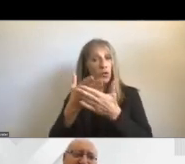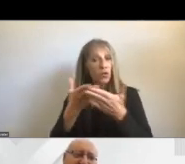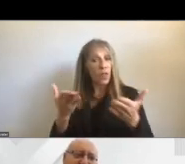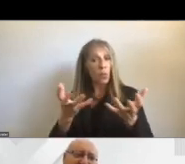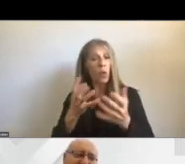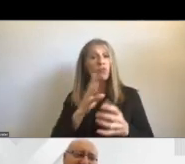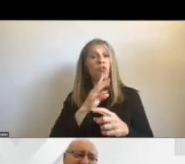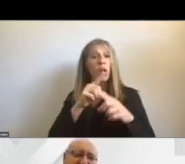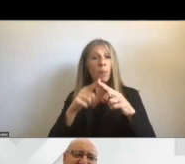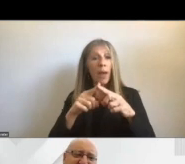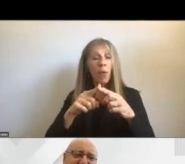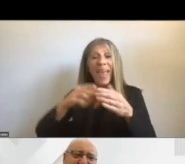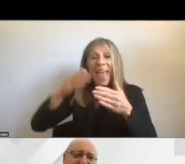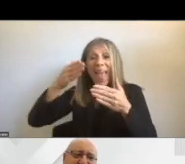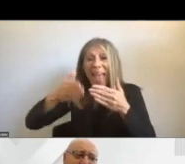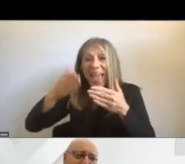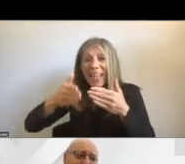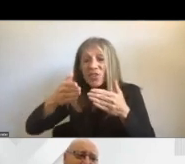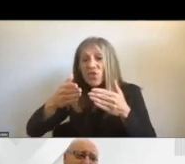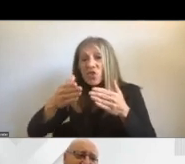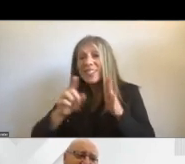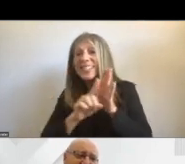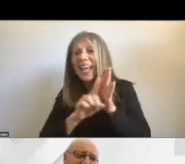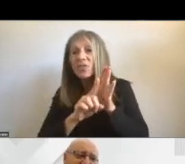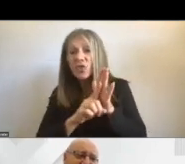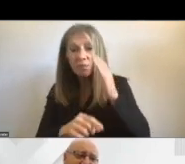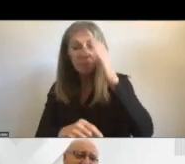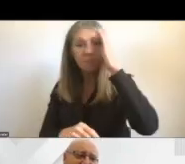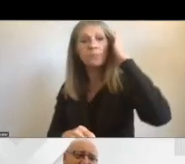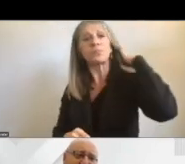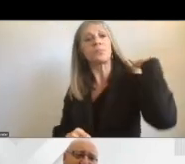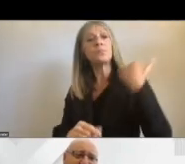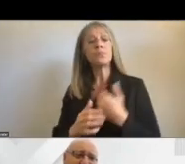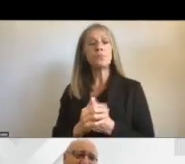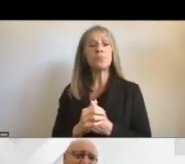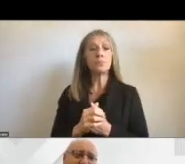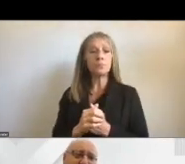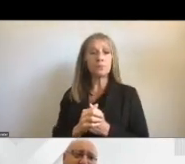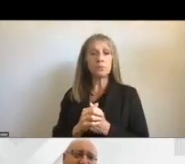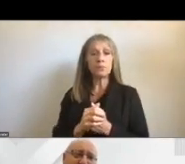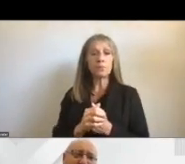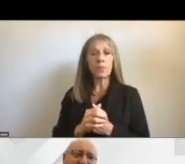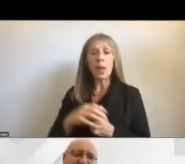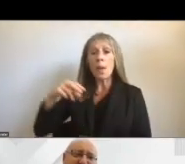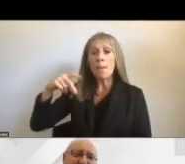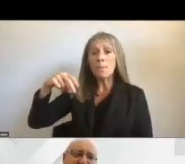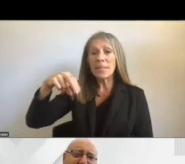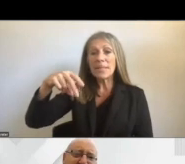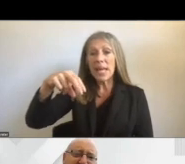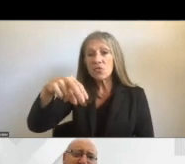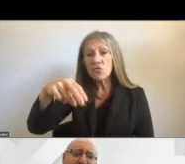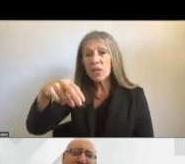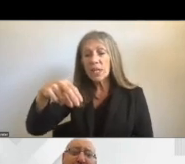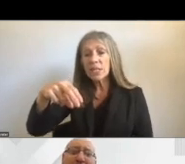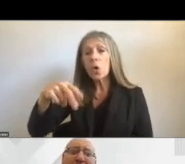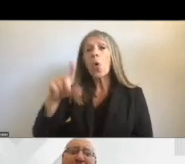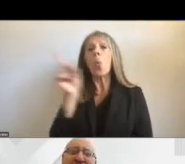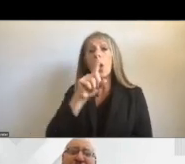At cut-through pedestrian refuge islands, detectable warning surfaces must be located no greater than